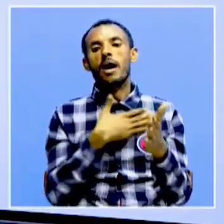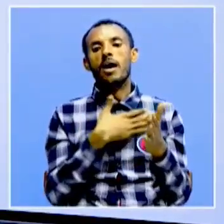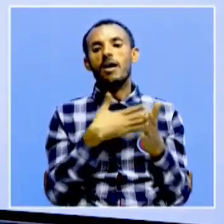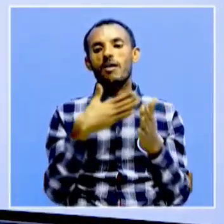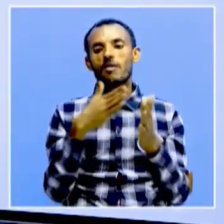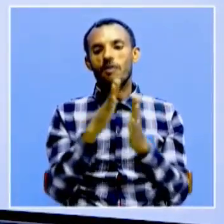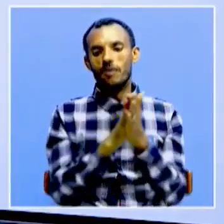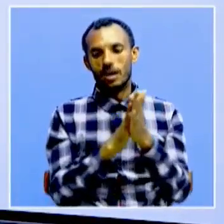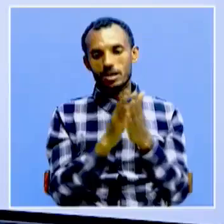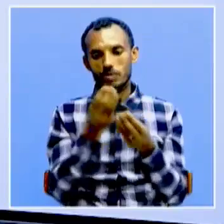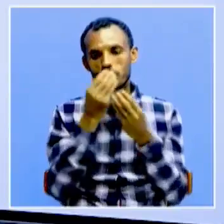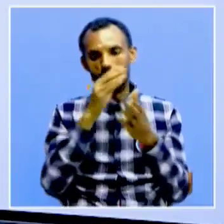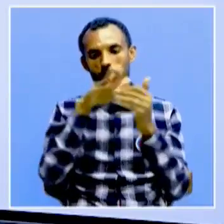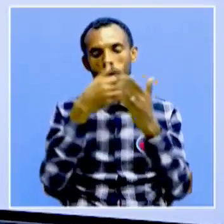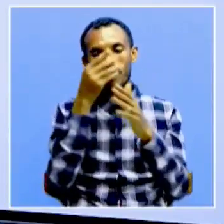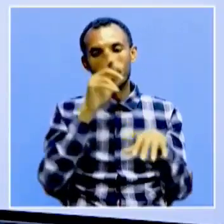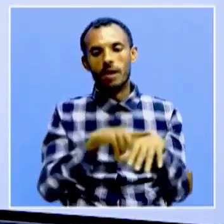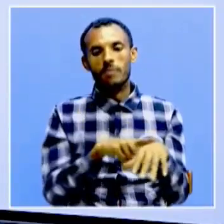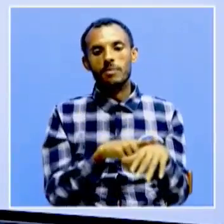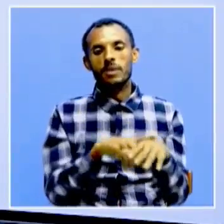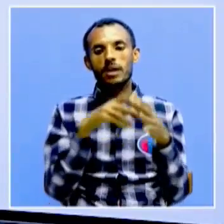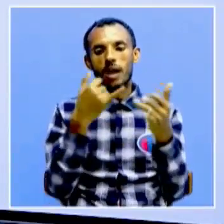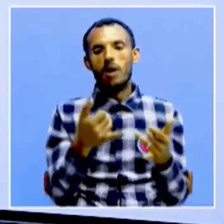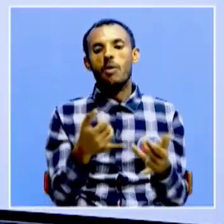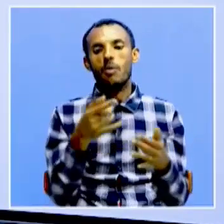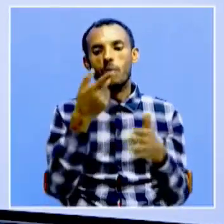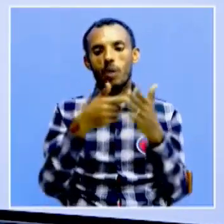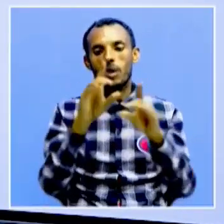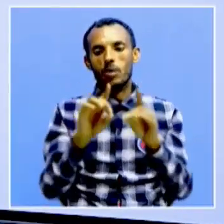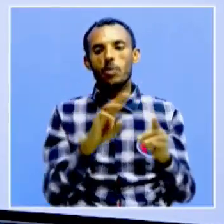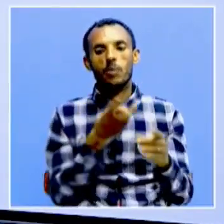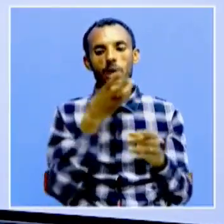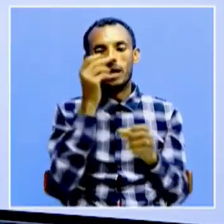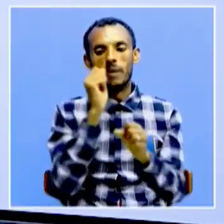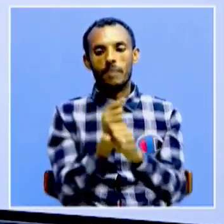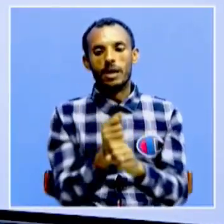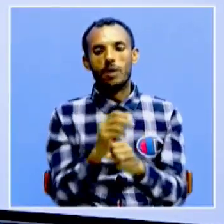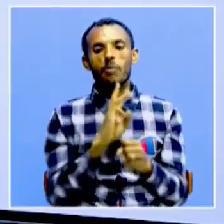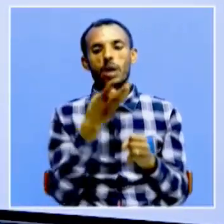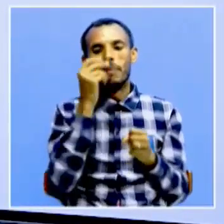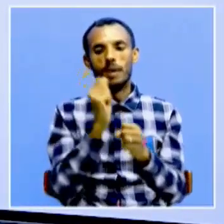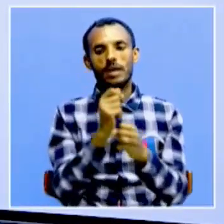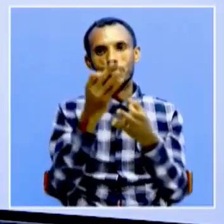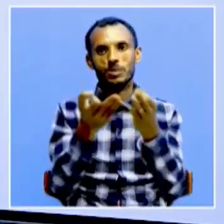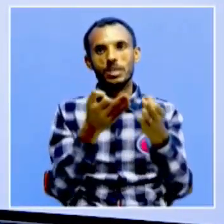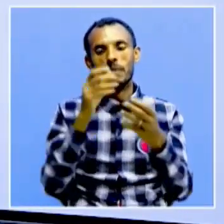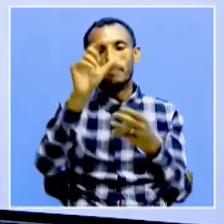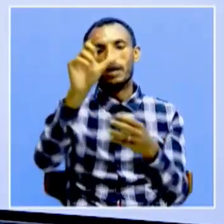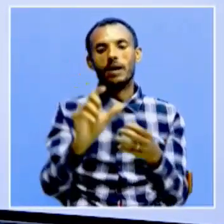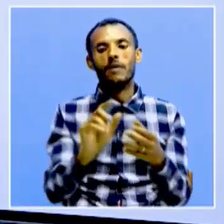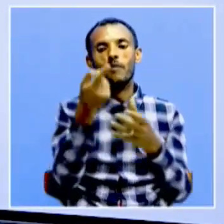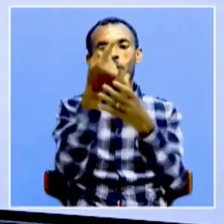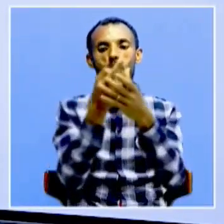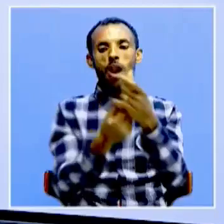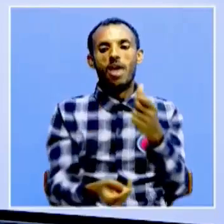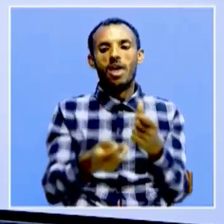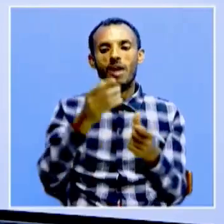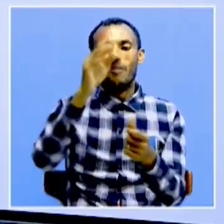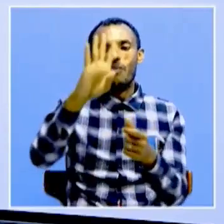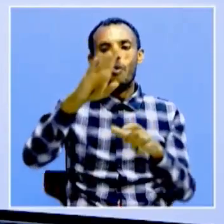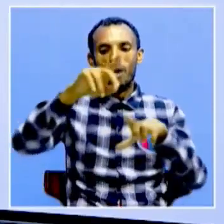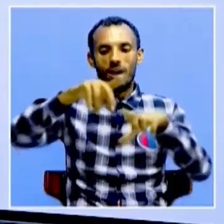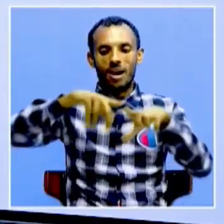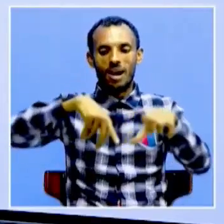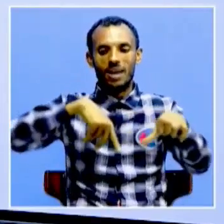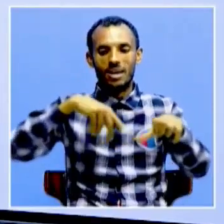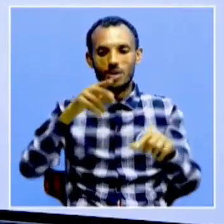of all time. Now, what do we make? We make expository paragraph with only 4 lines. You